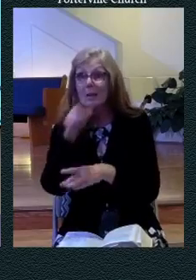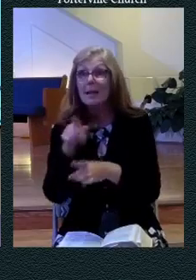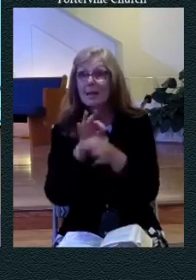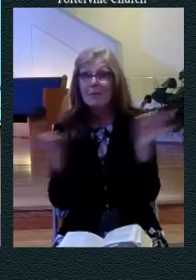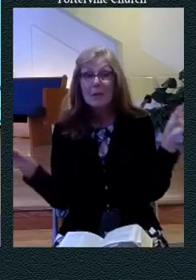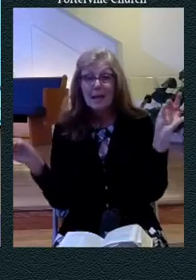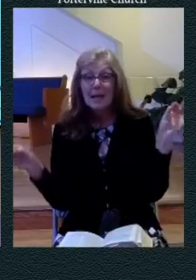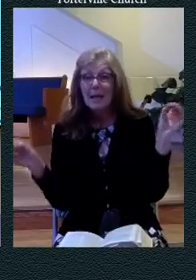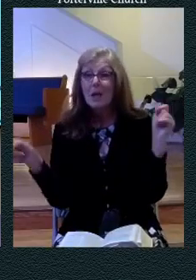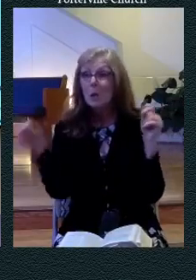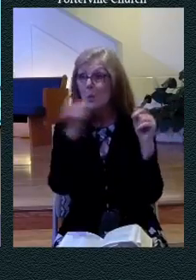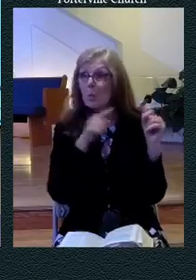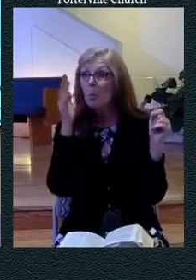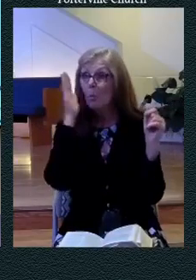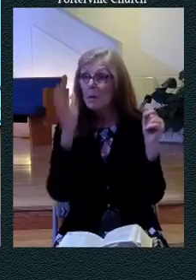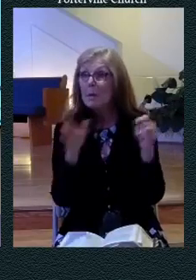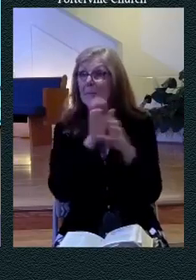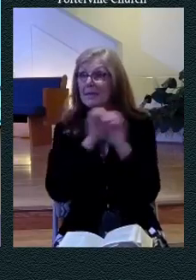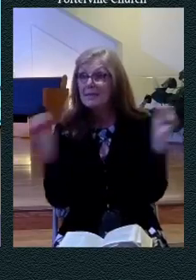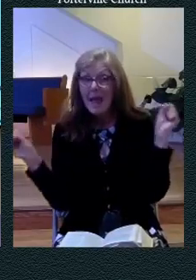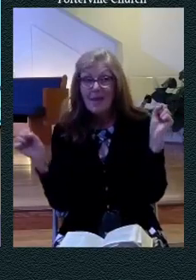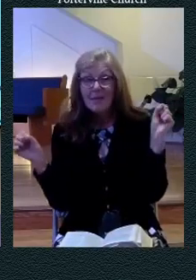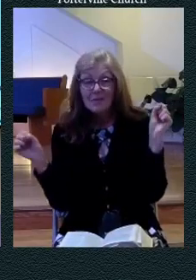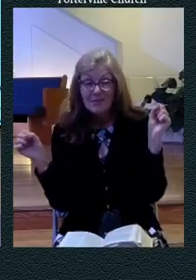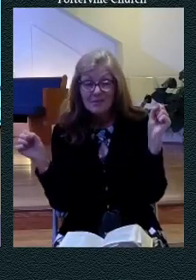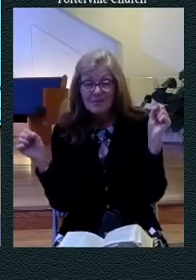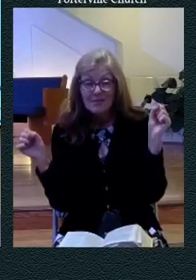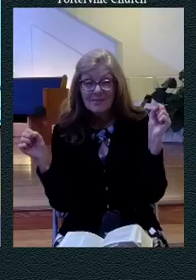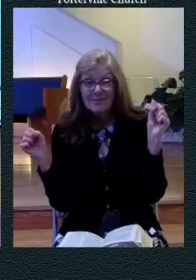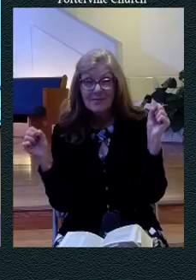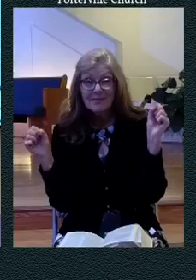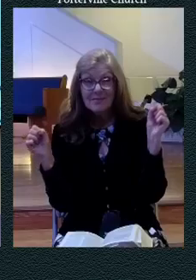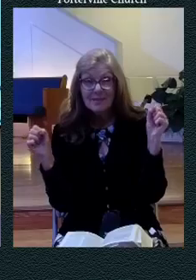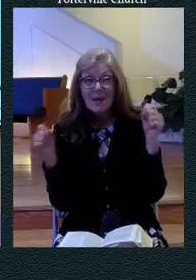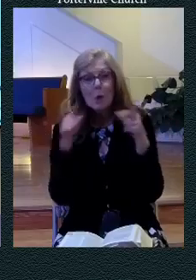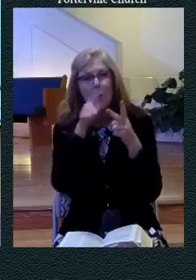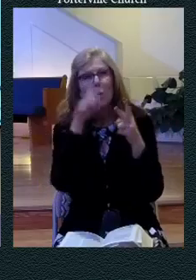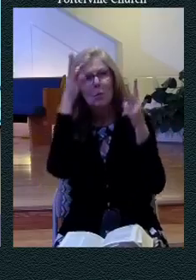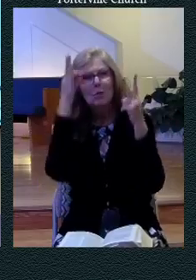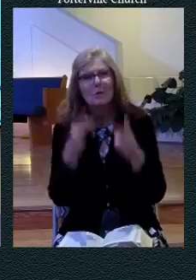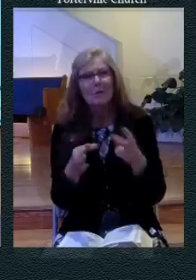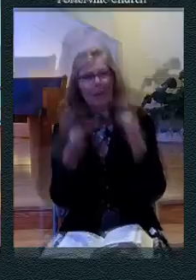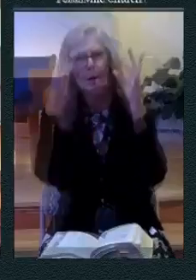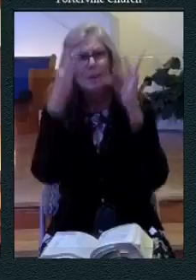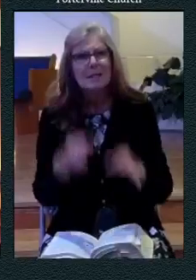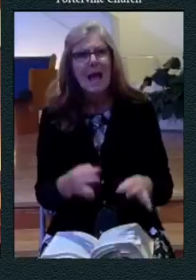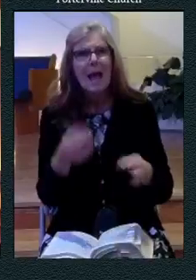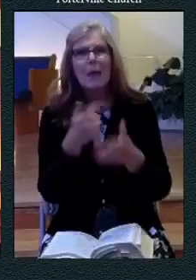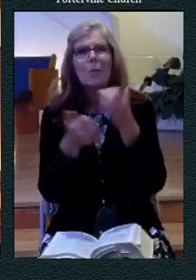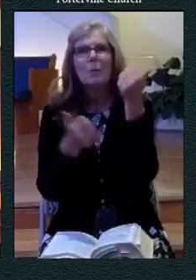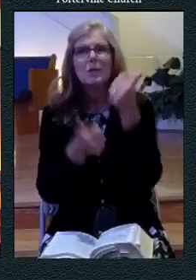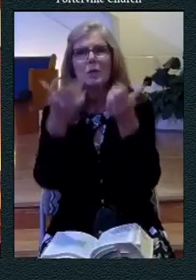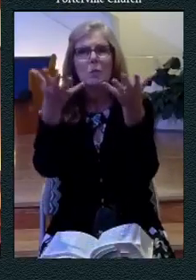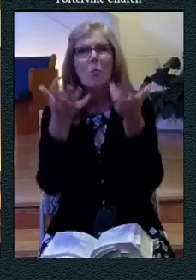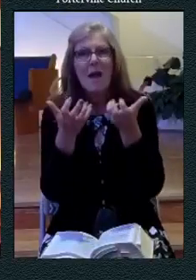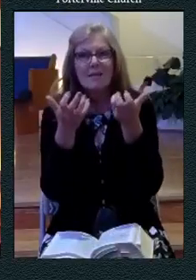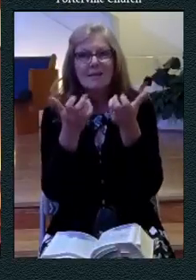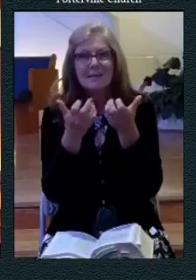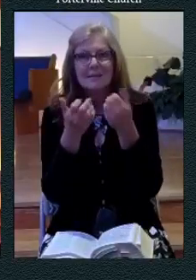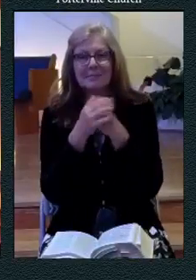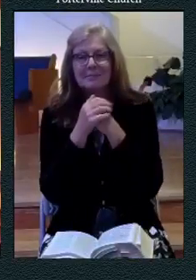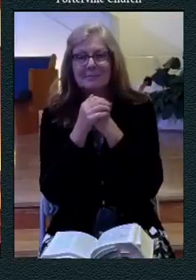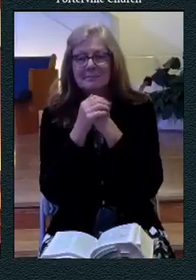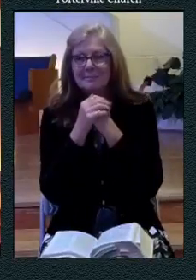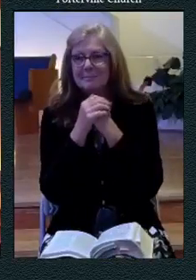saved. Now choose what you want. Let's pray.